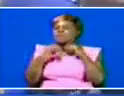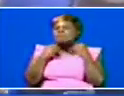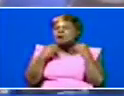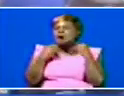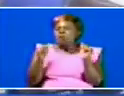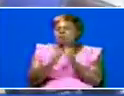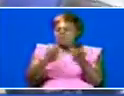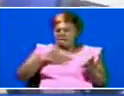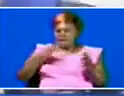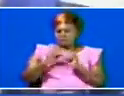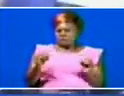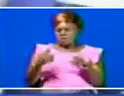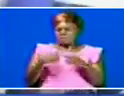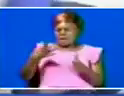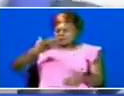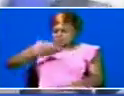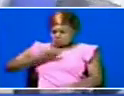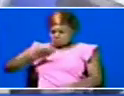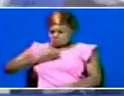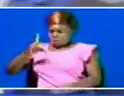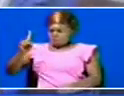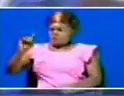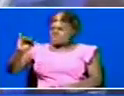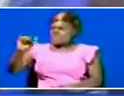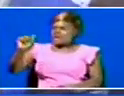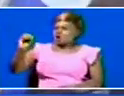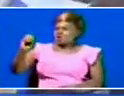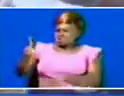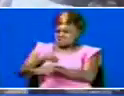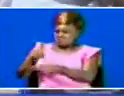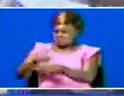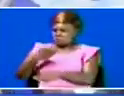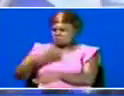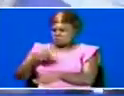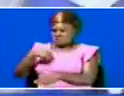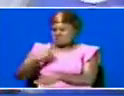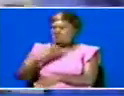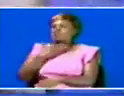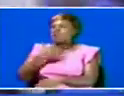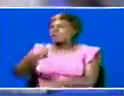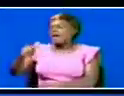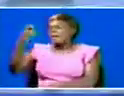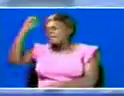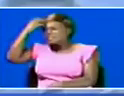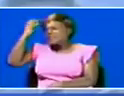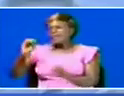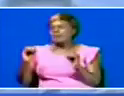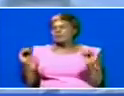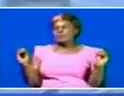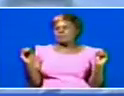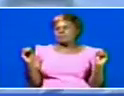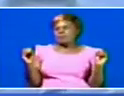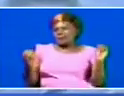pamoja nasi tumeanzisha diocese yetu ambaye tutatafuta askofu wetu mwenyewe hatuna haja na Kitale tena.